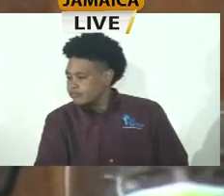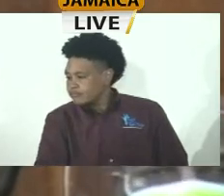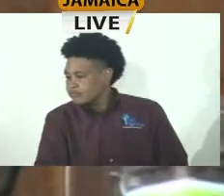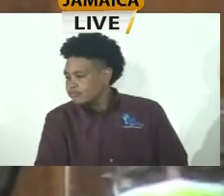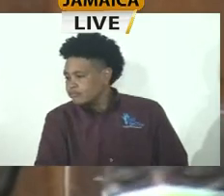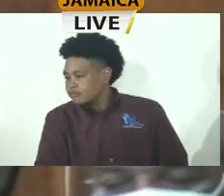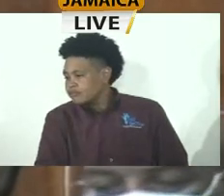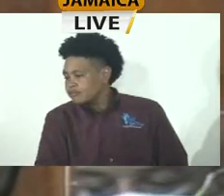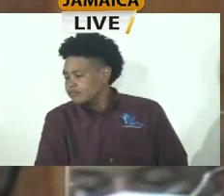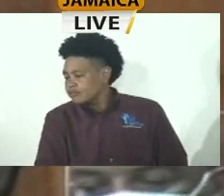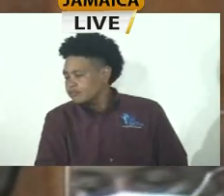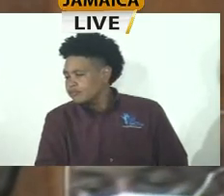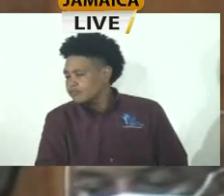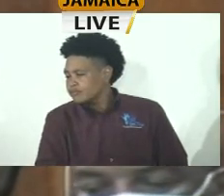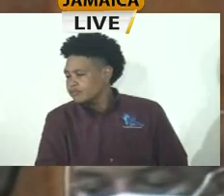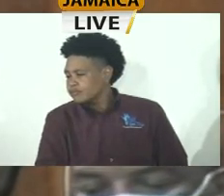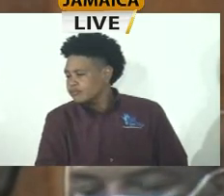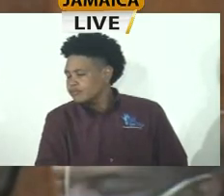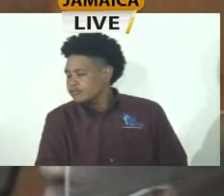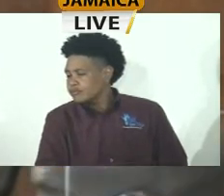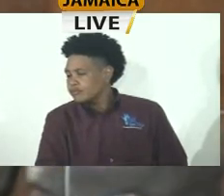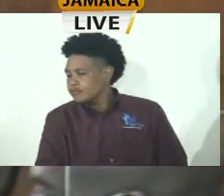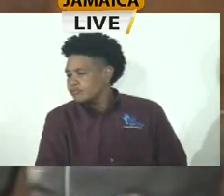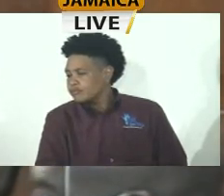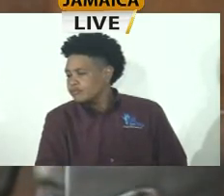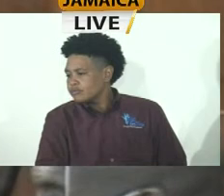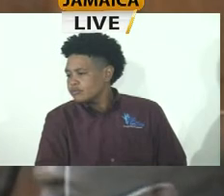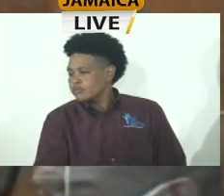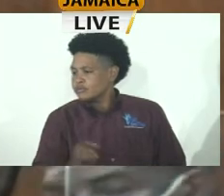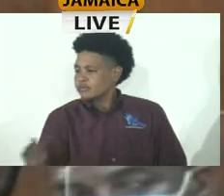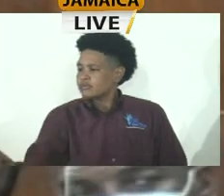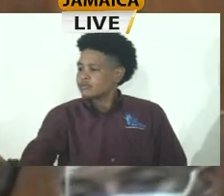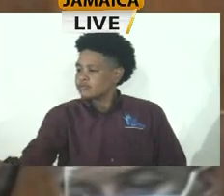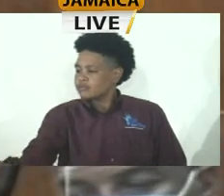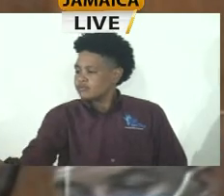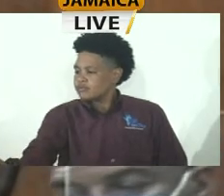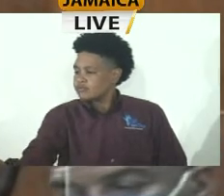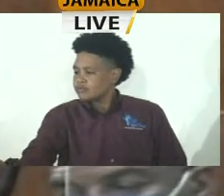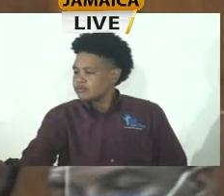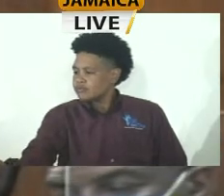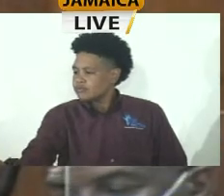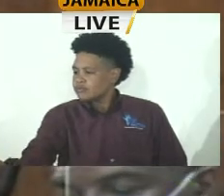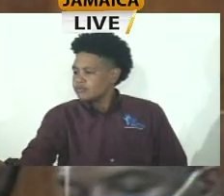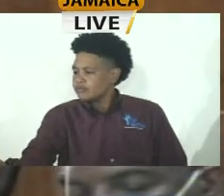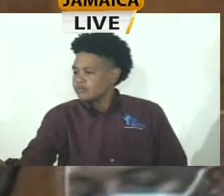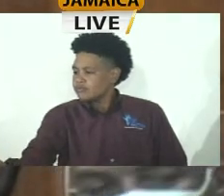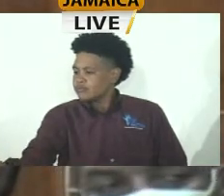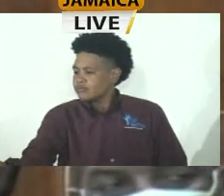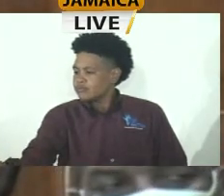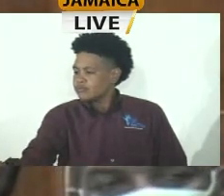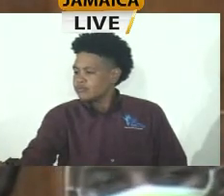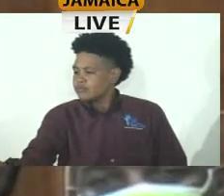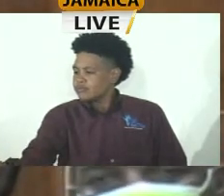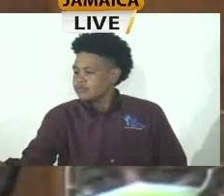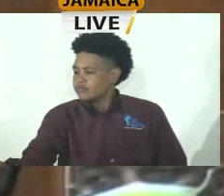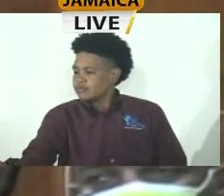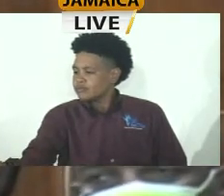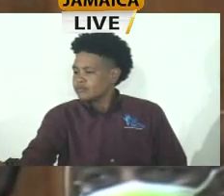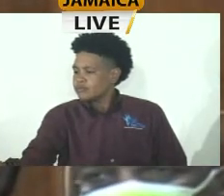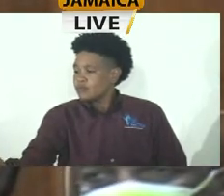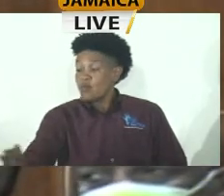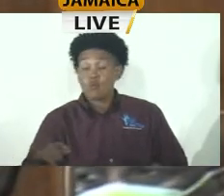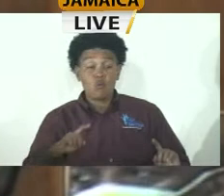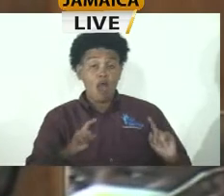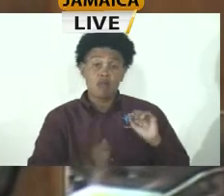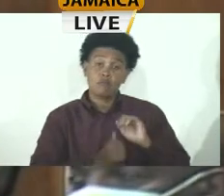and so madam speaker while in the vast majority of cases there will be grounds for reduction of sentence when the person